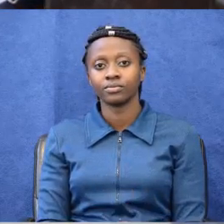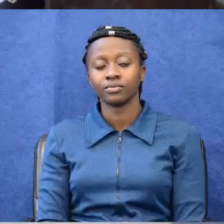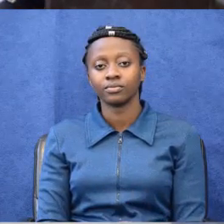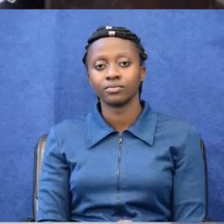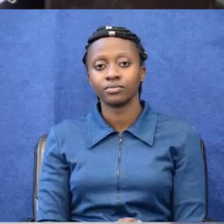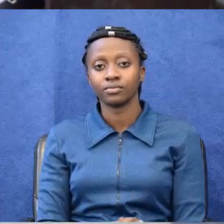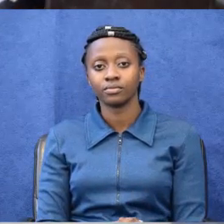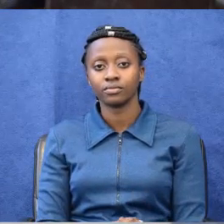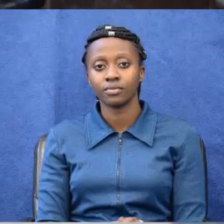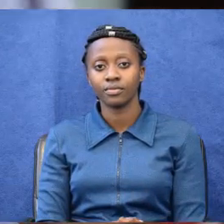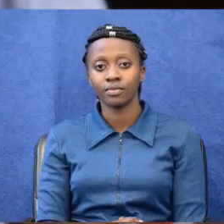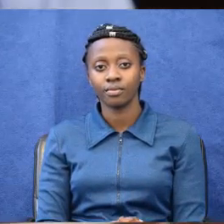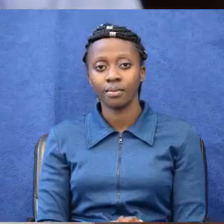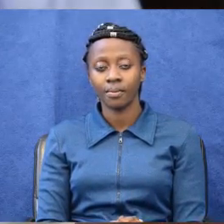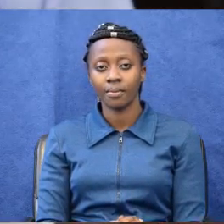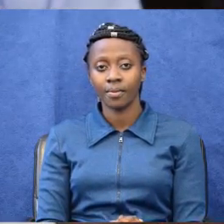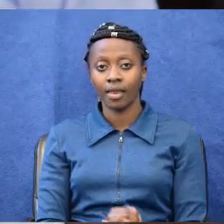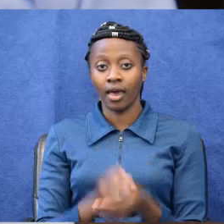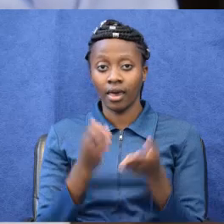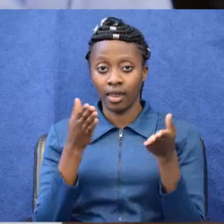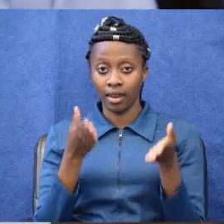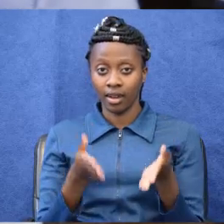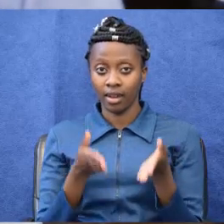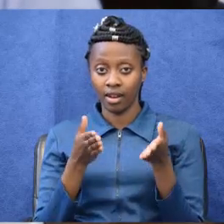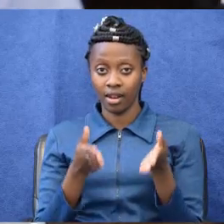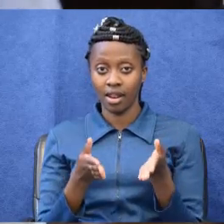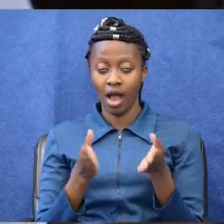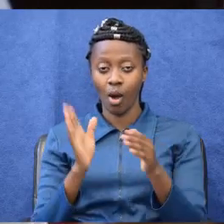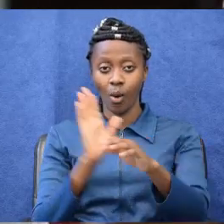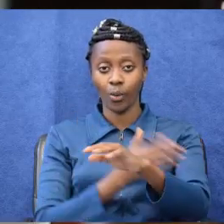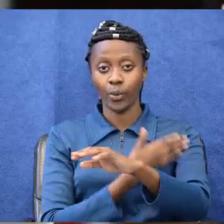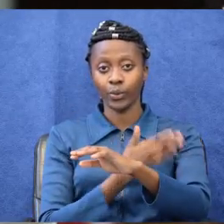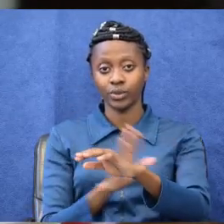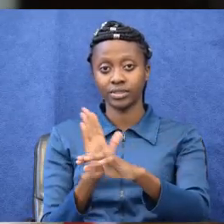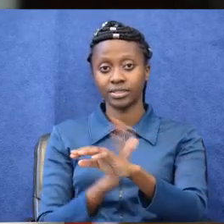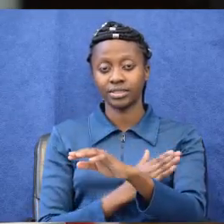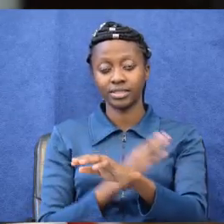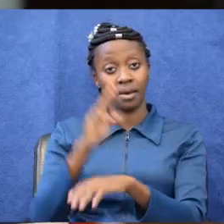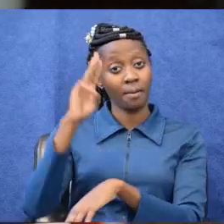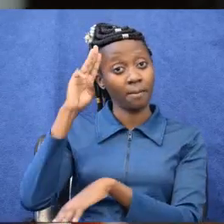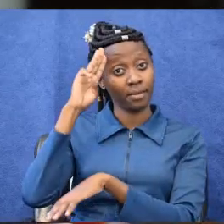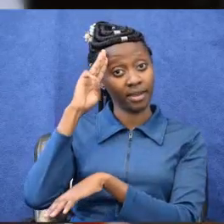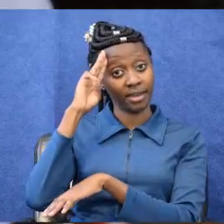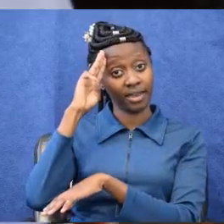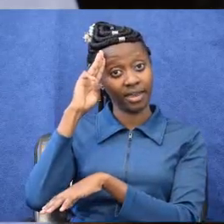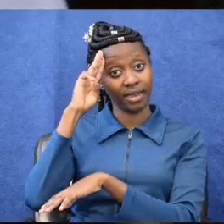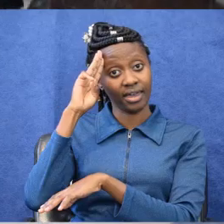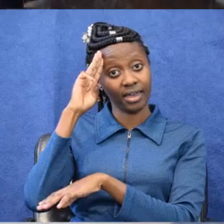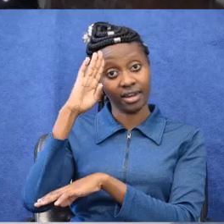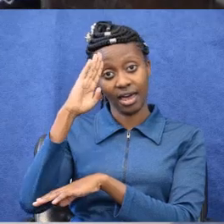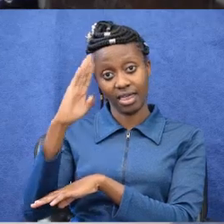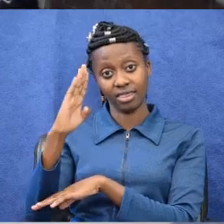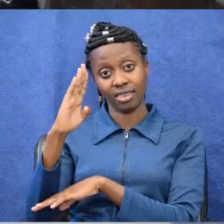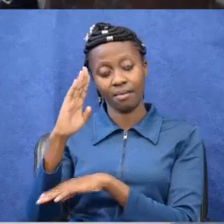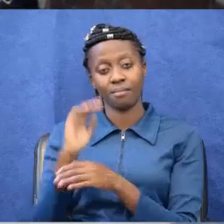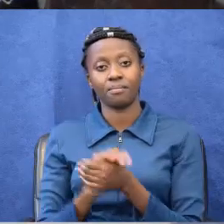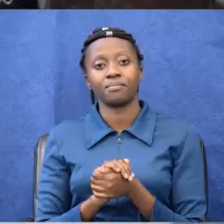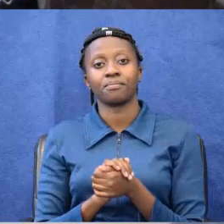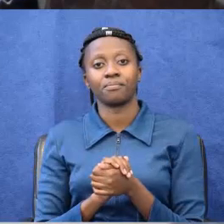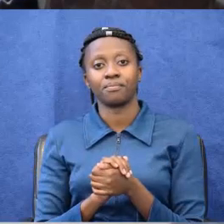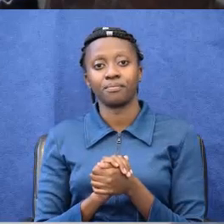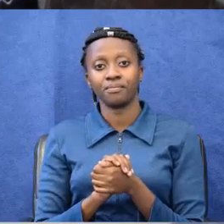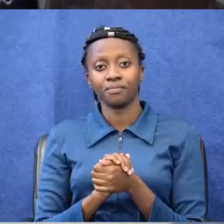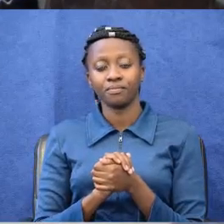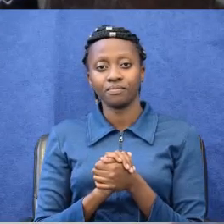climb. Okay, now we shall sing the brigade anthem. Let us stand.